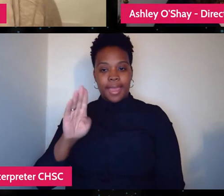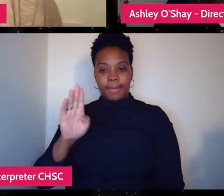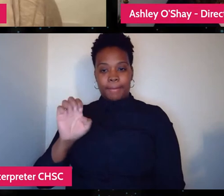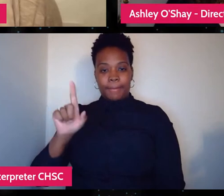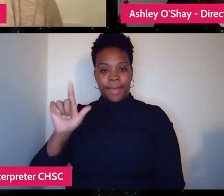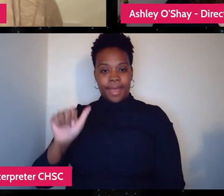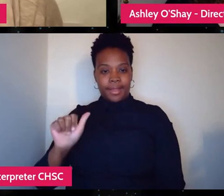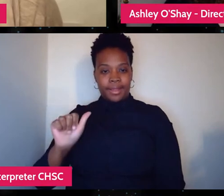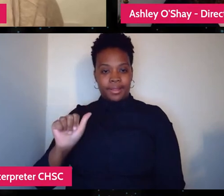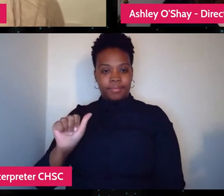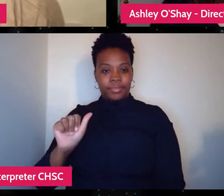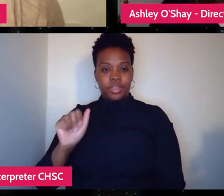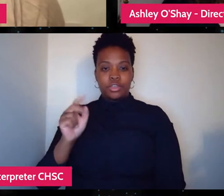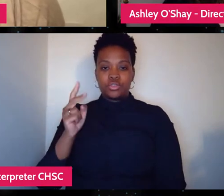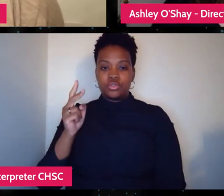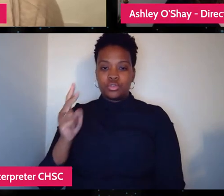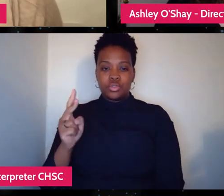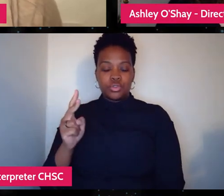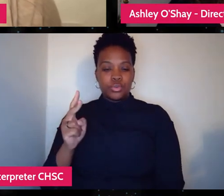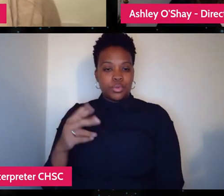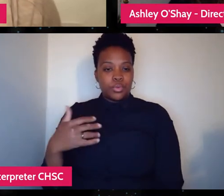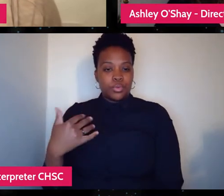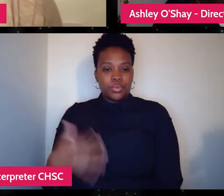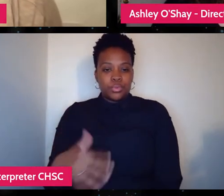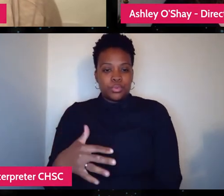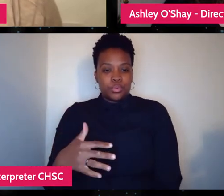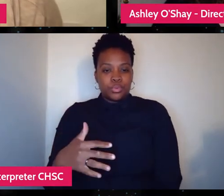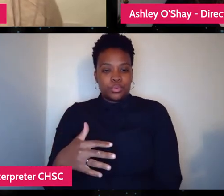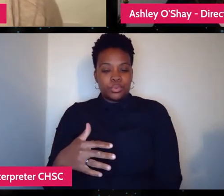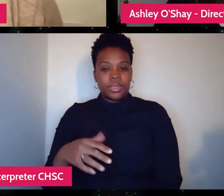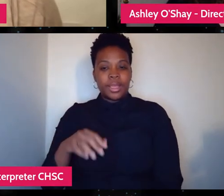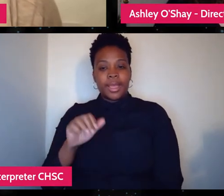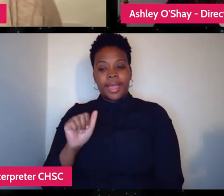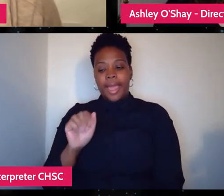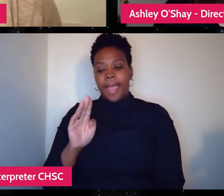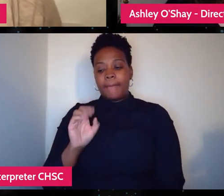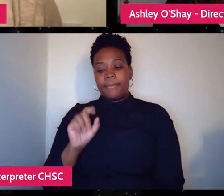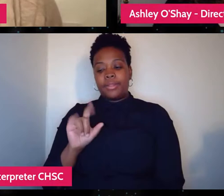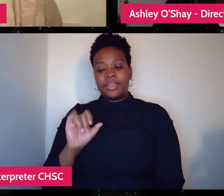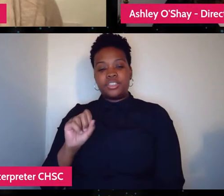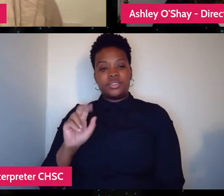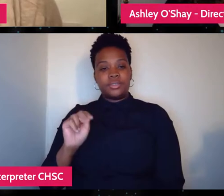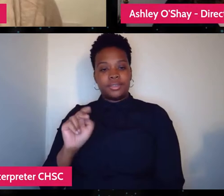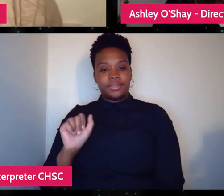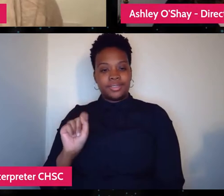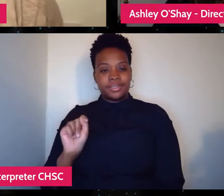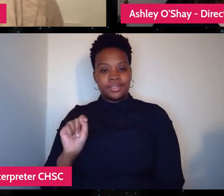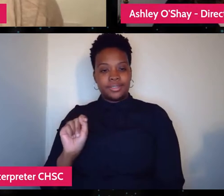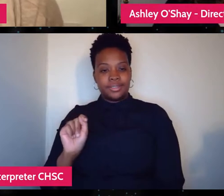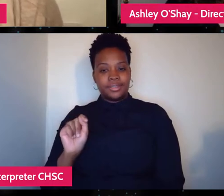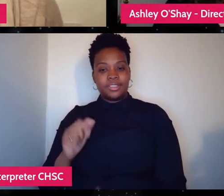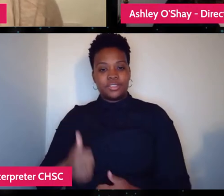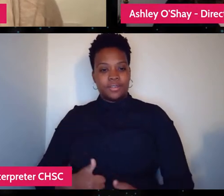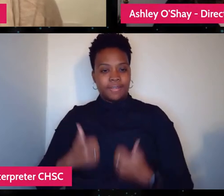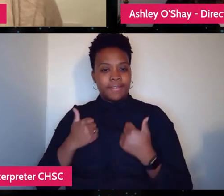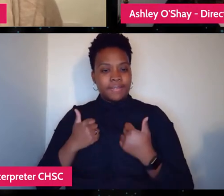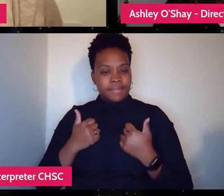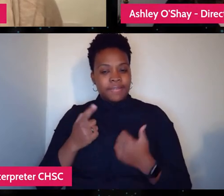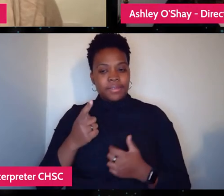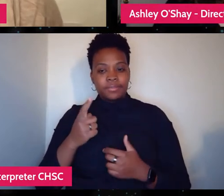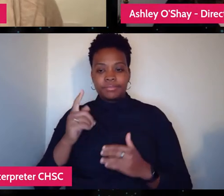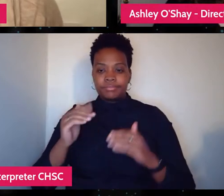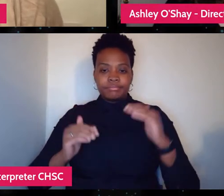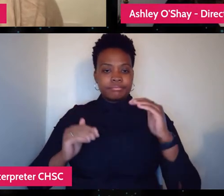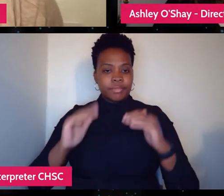young abolitionist organizers whose individual stories and experiences strike a really beautiful and amazing